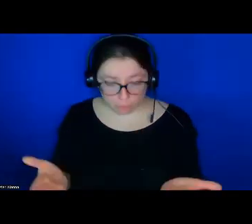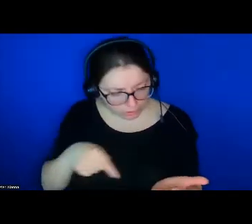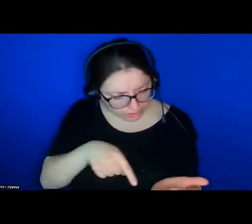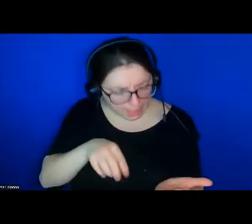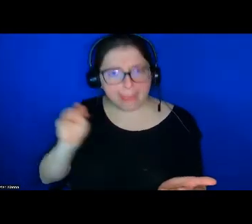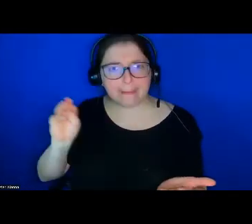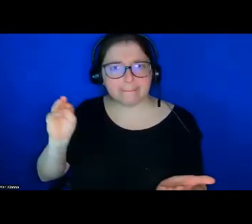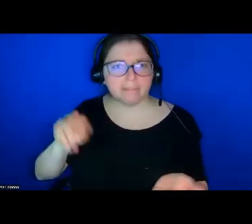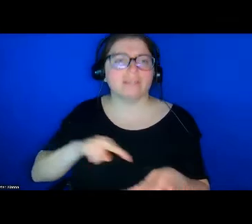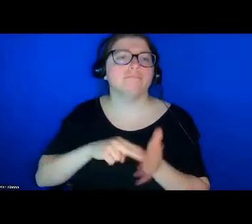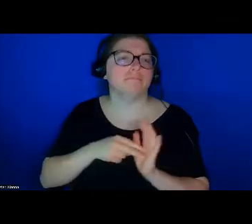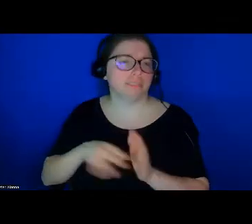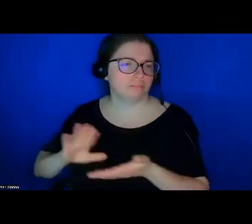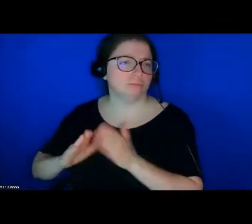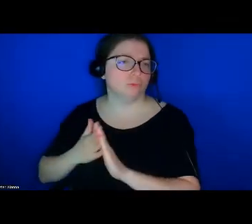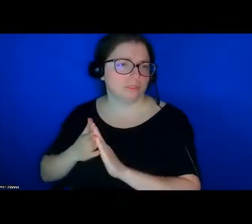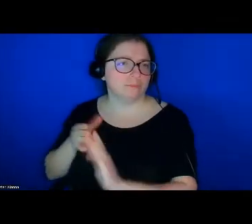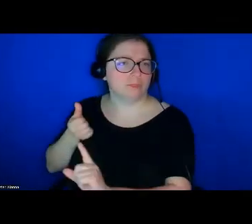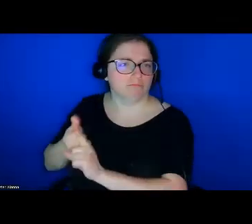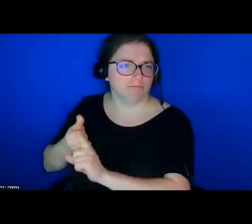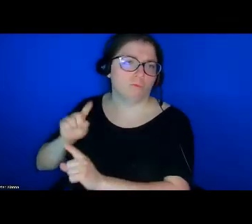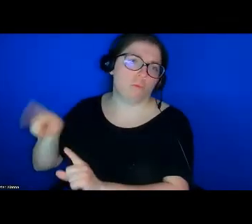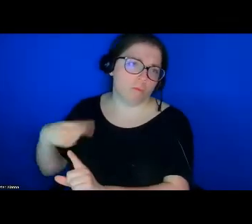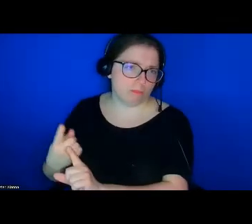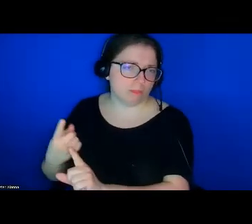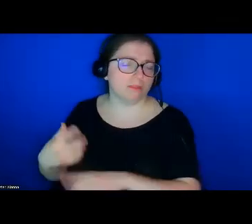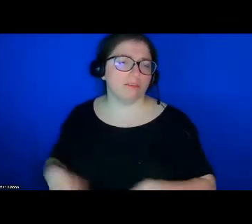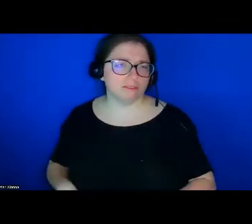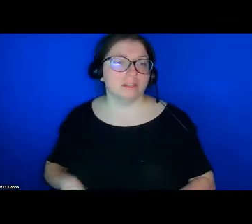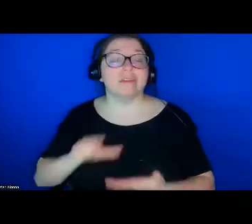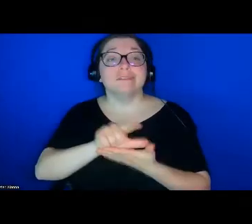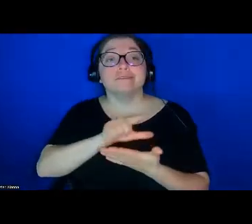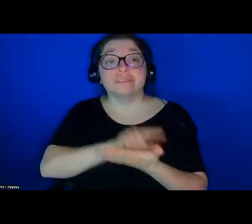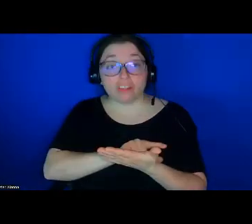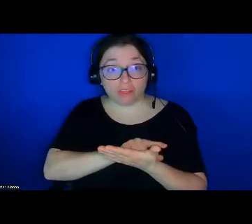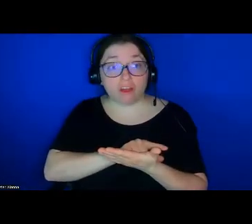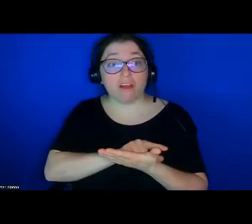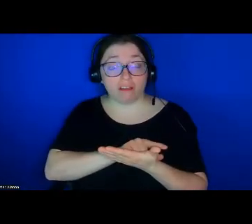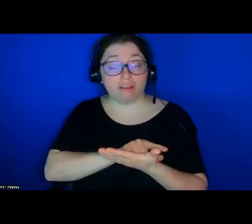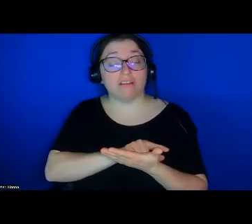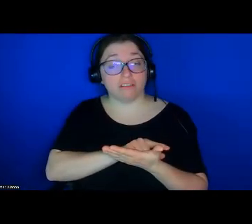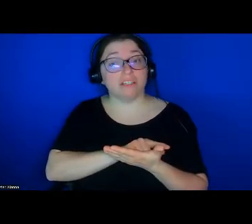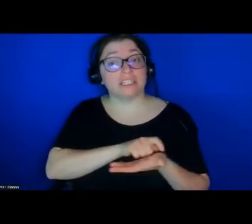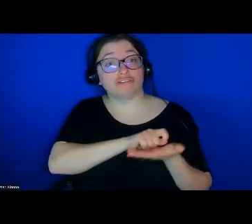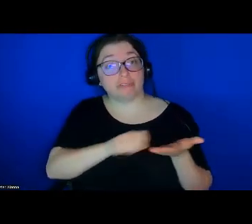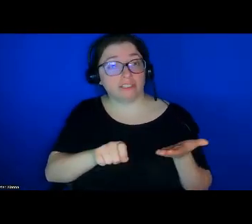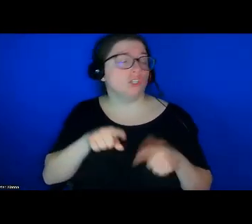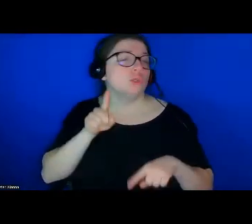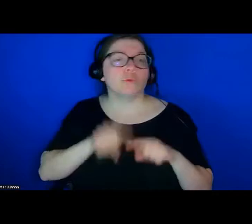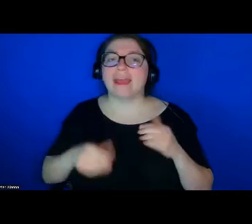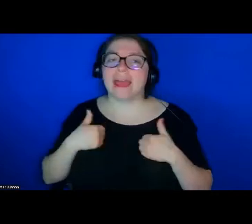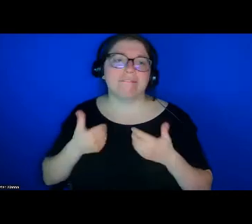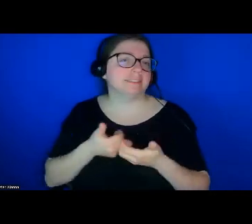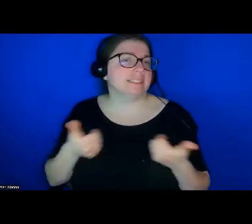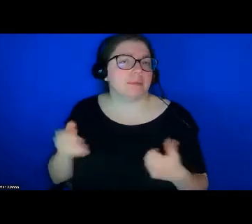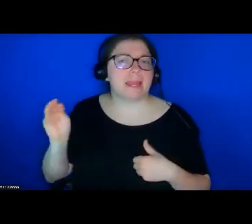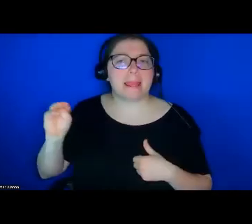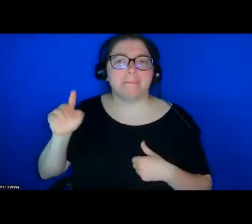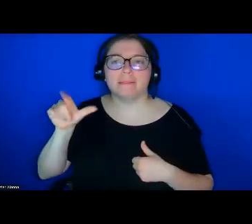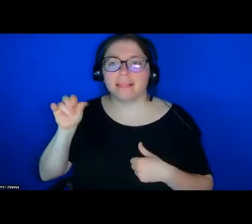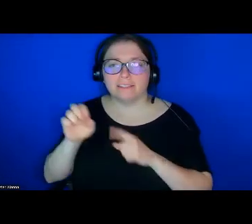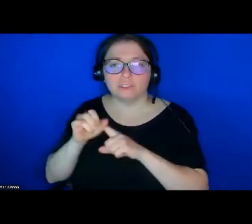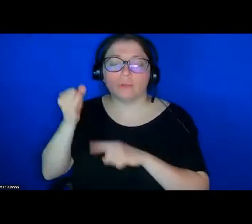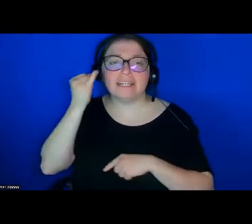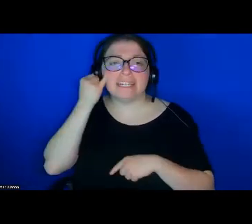um and the law is written so that there's there can't be a separate M line so you can't say you know if you are a municipal